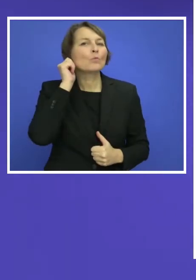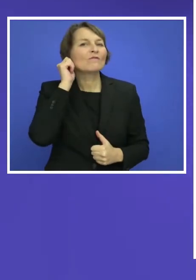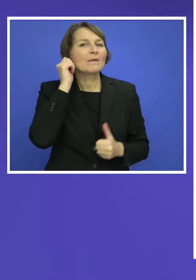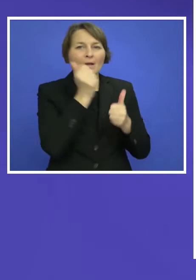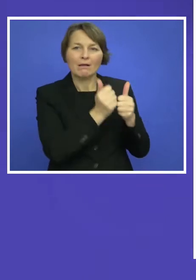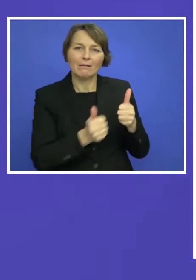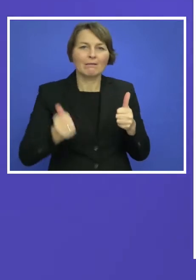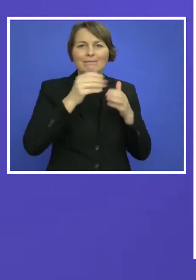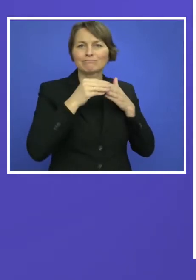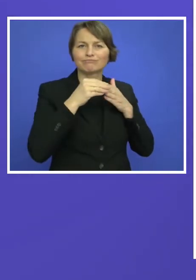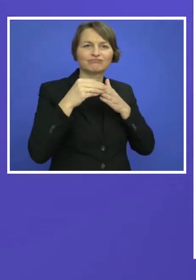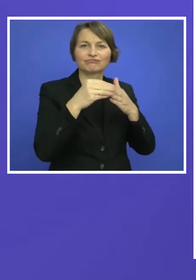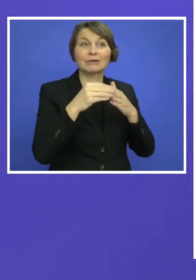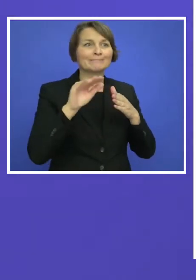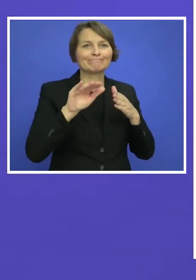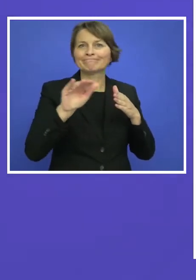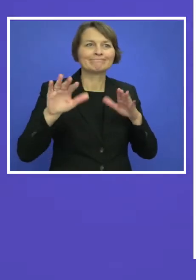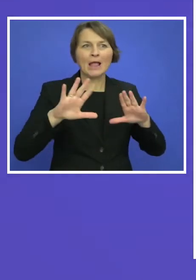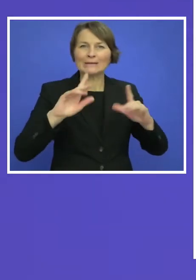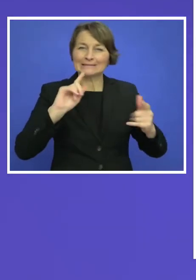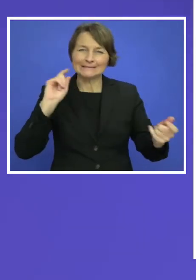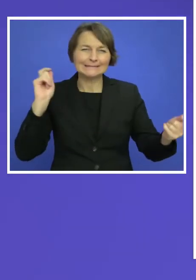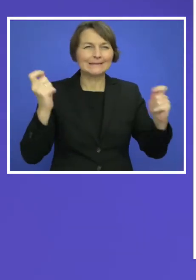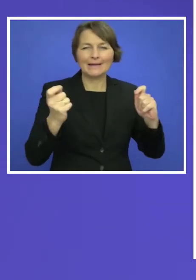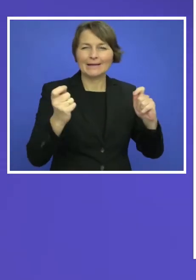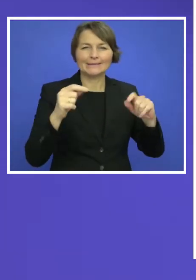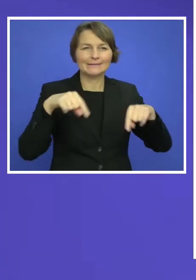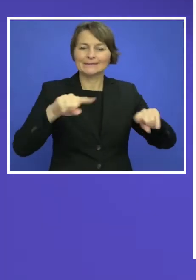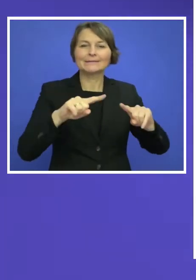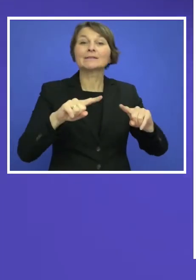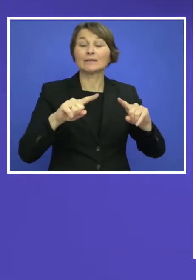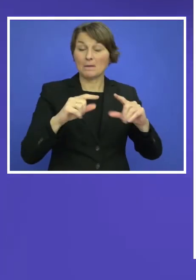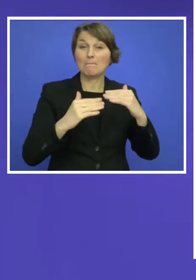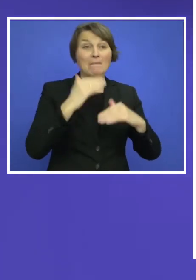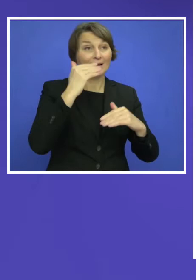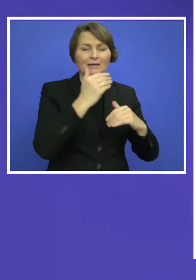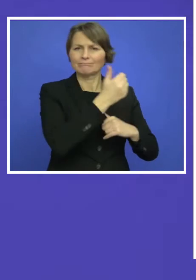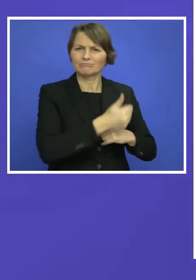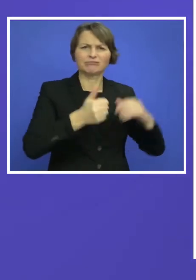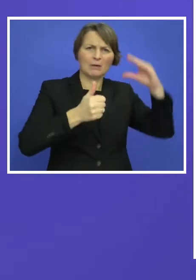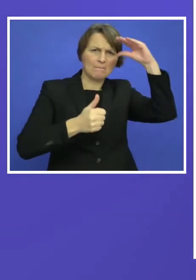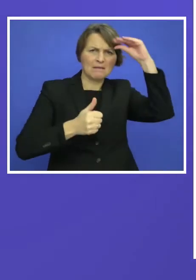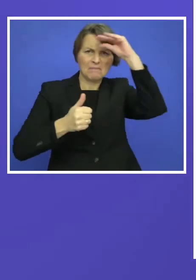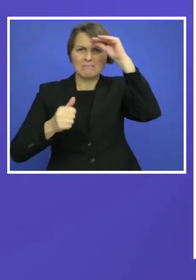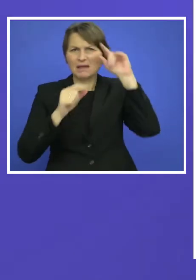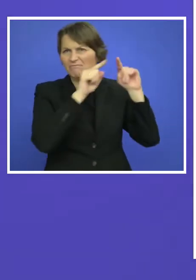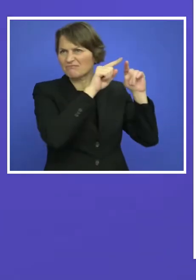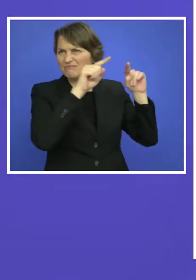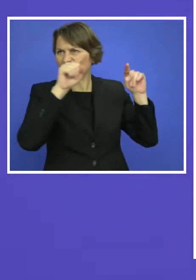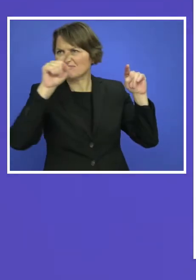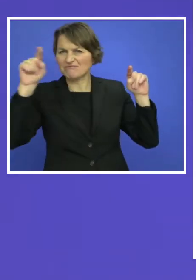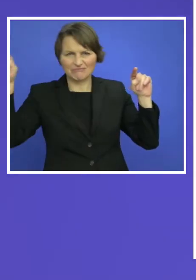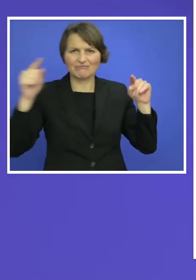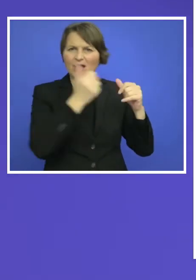such media institutions. Most leaders are men. We're not yet at that